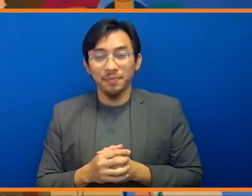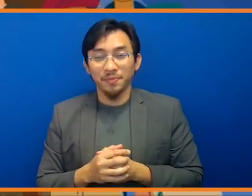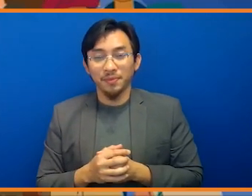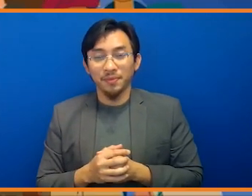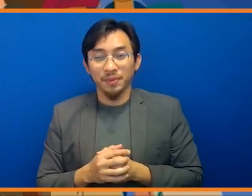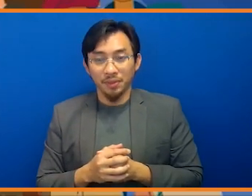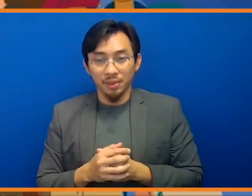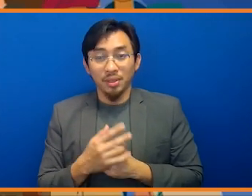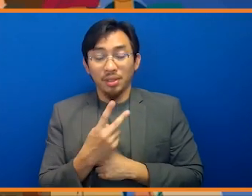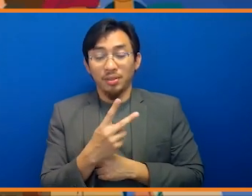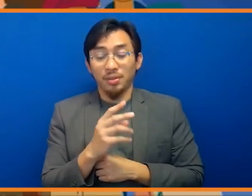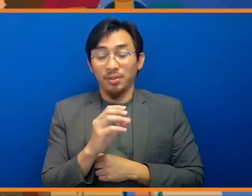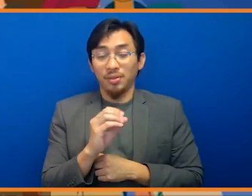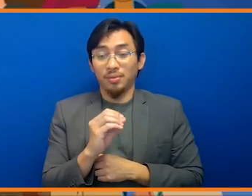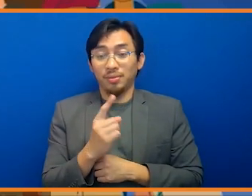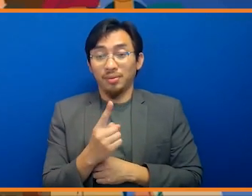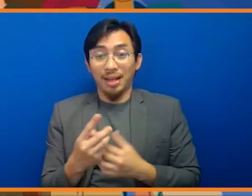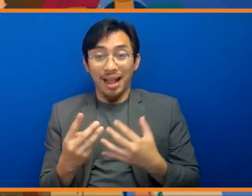In 2018.